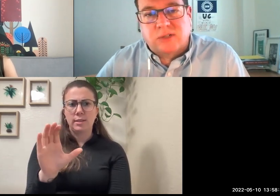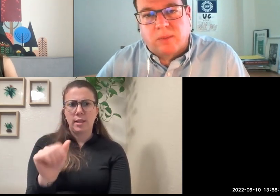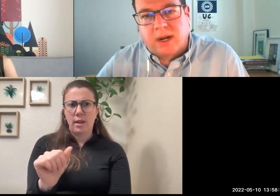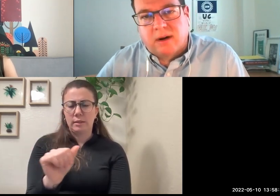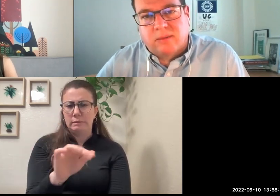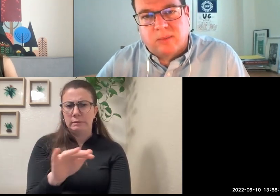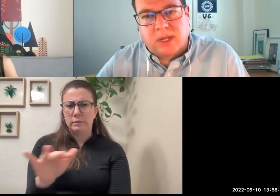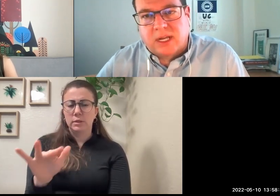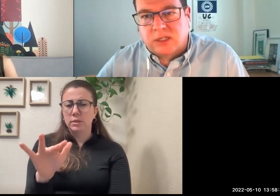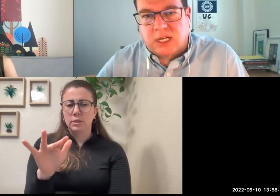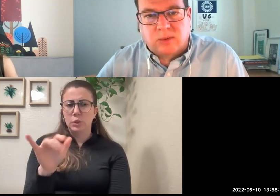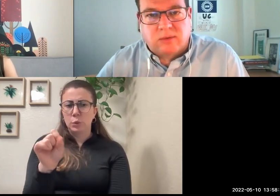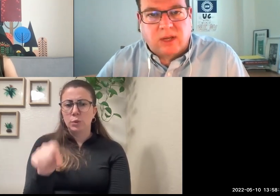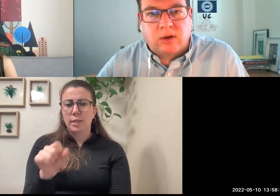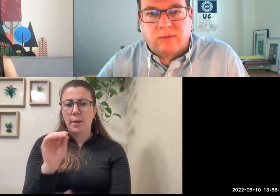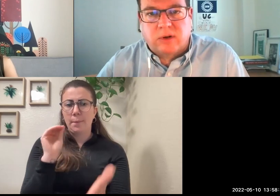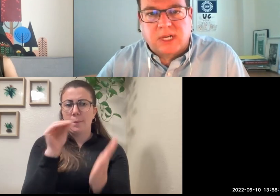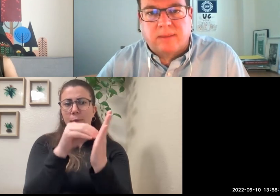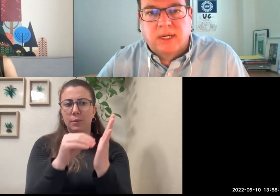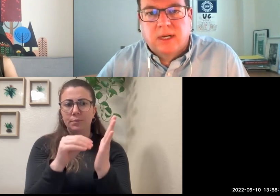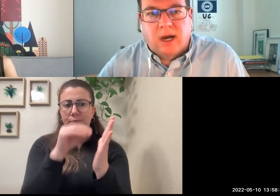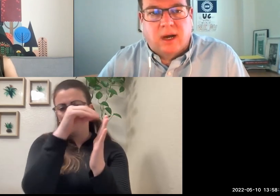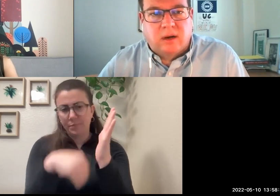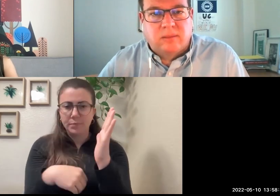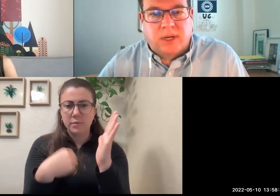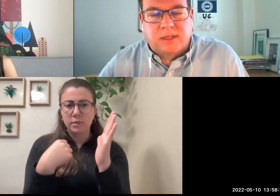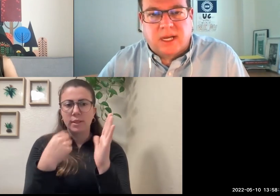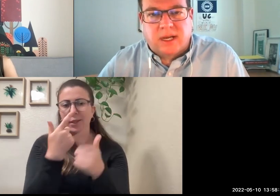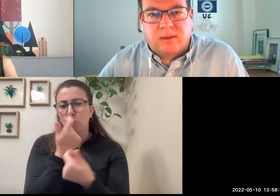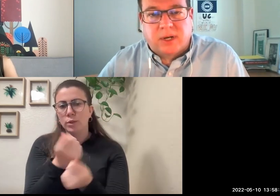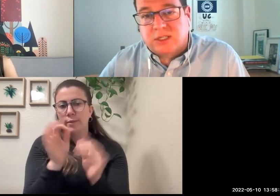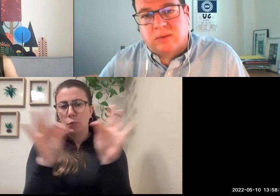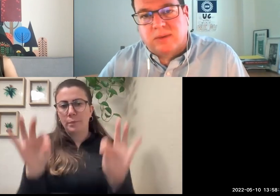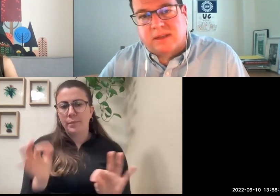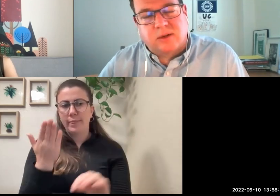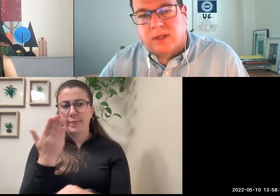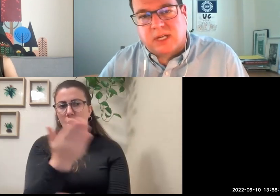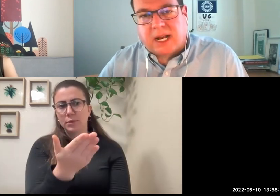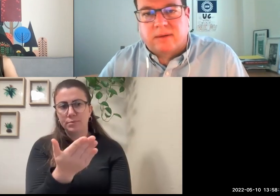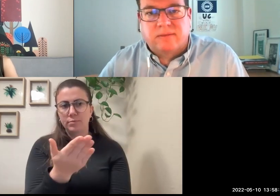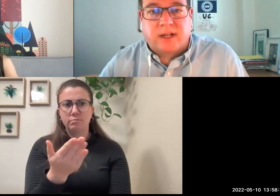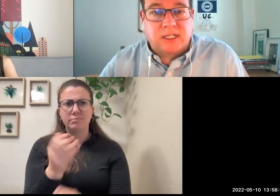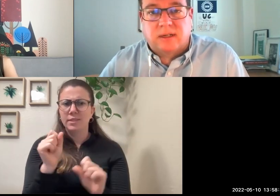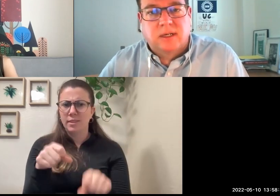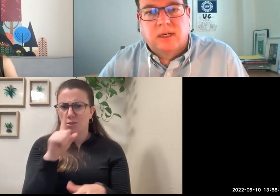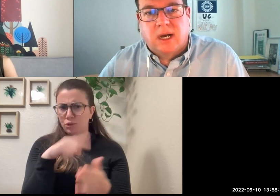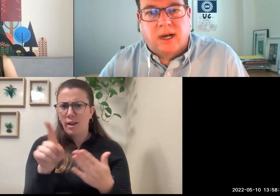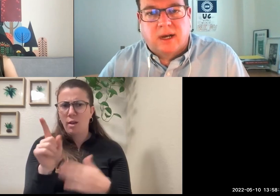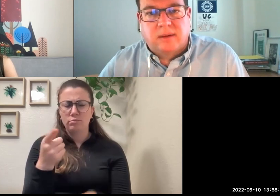an interest form there and we can get you in touch with the right union for your job. But also, yeah, totally check it out.